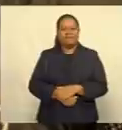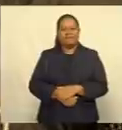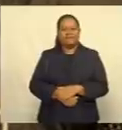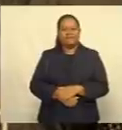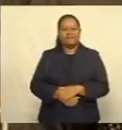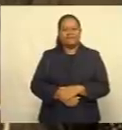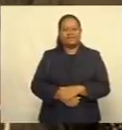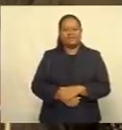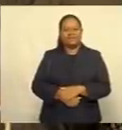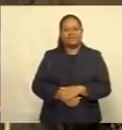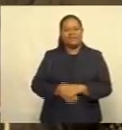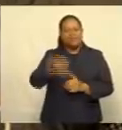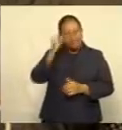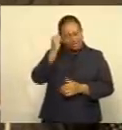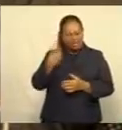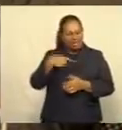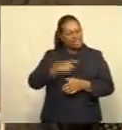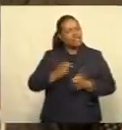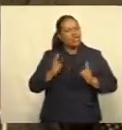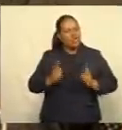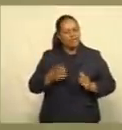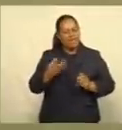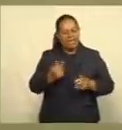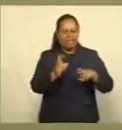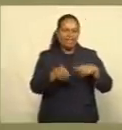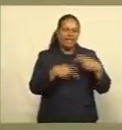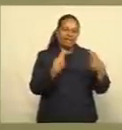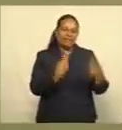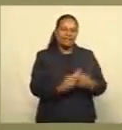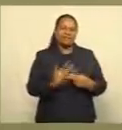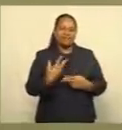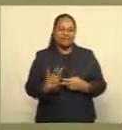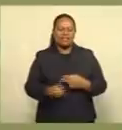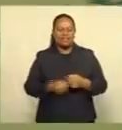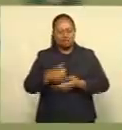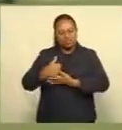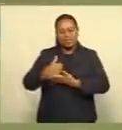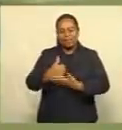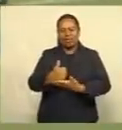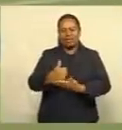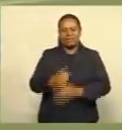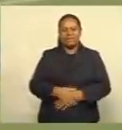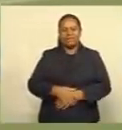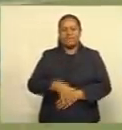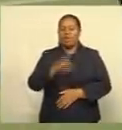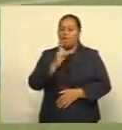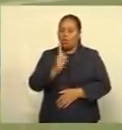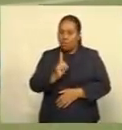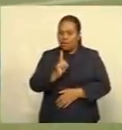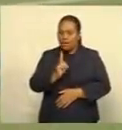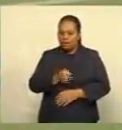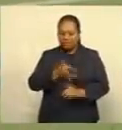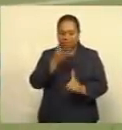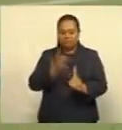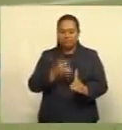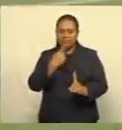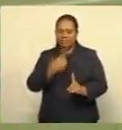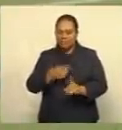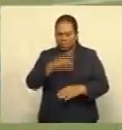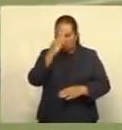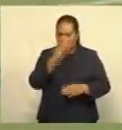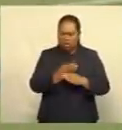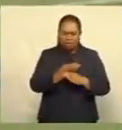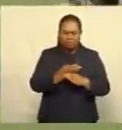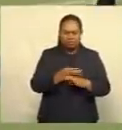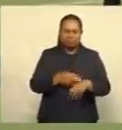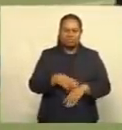we are only human. We have families and we need to support them. One of the young and upcoming players who hopes to go far in his